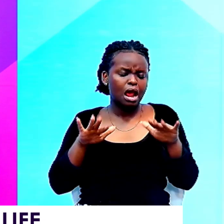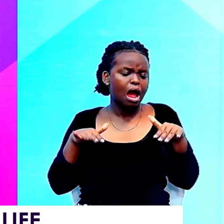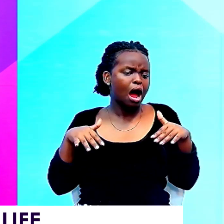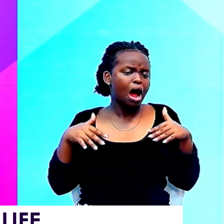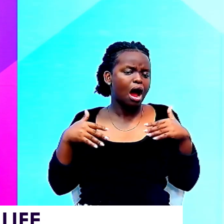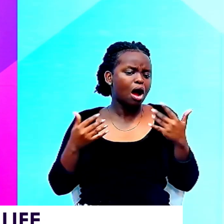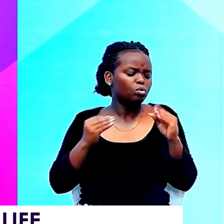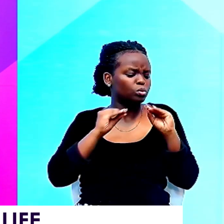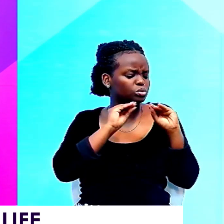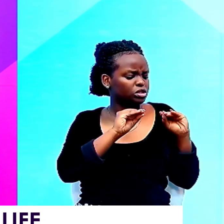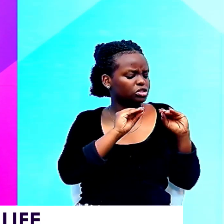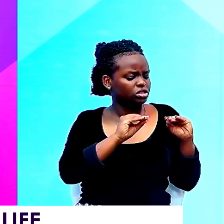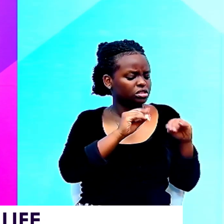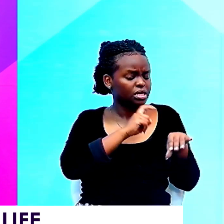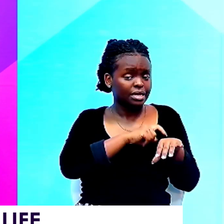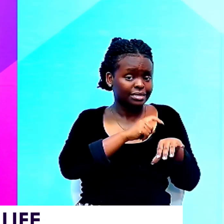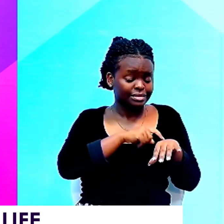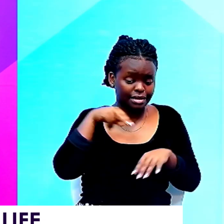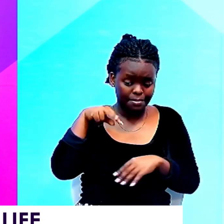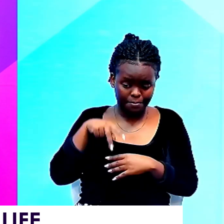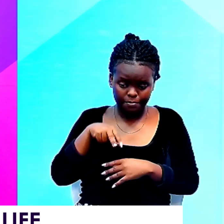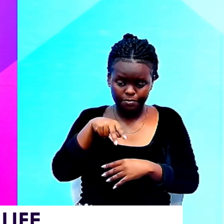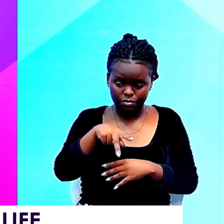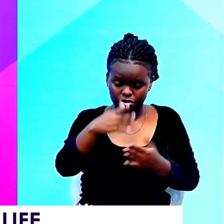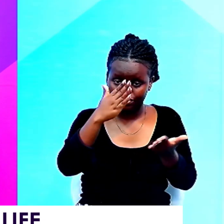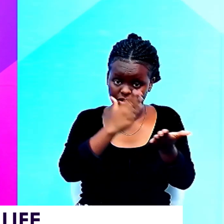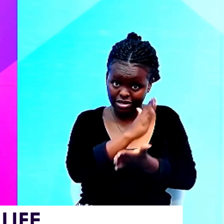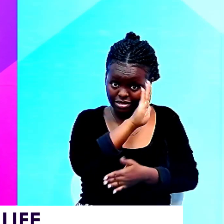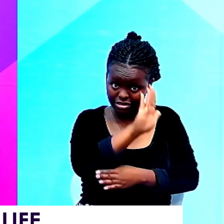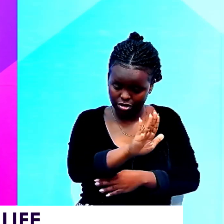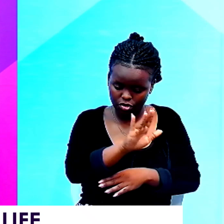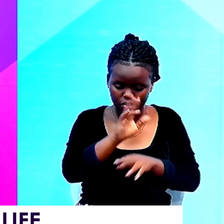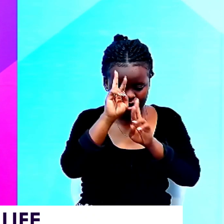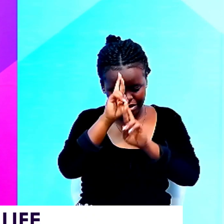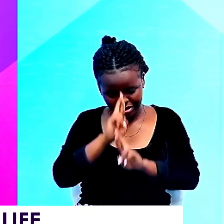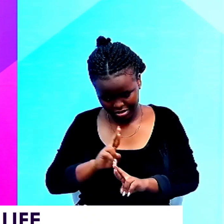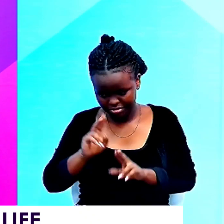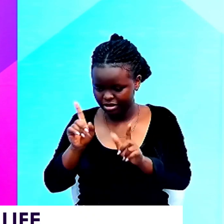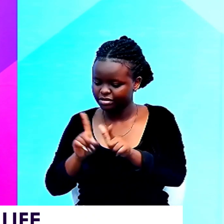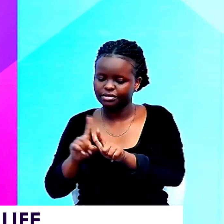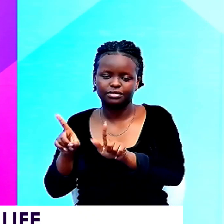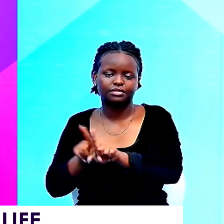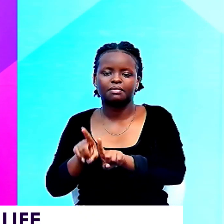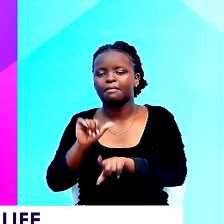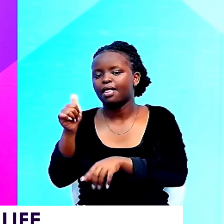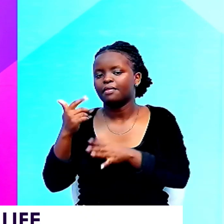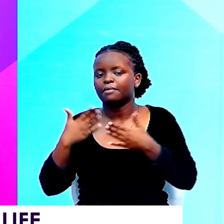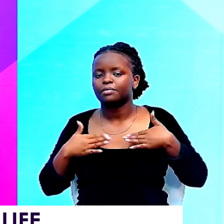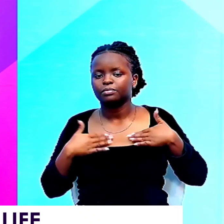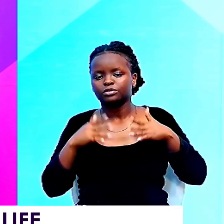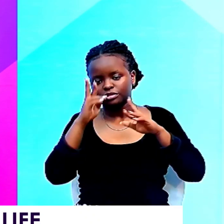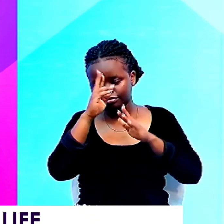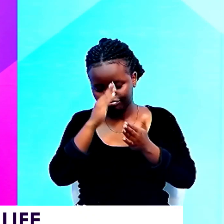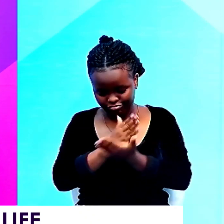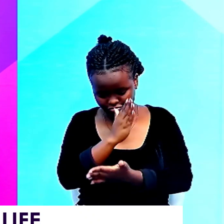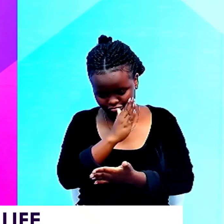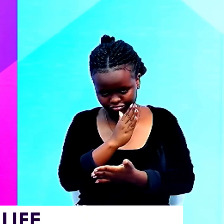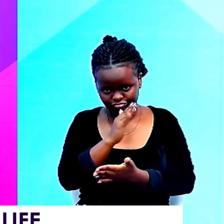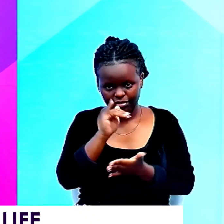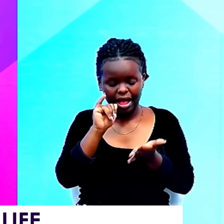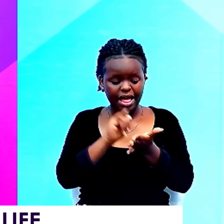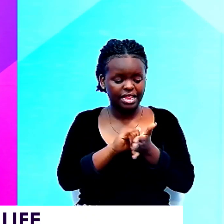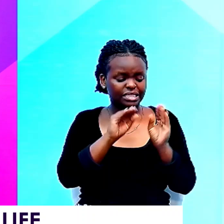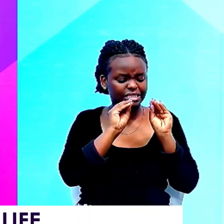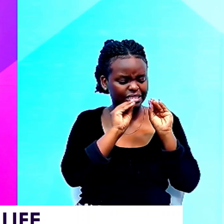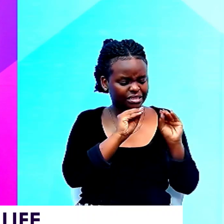that while you are walking with your rights, you respect the rights of others? That civic education, you